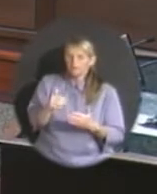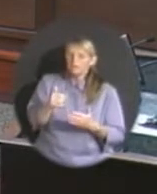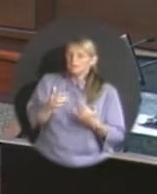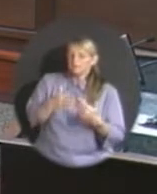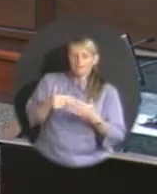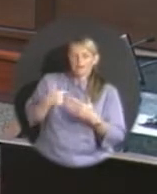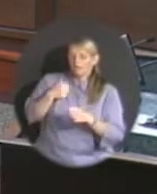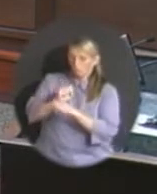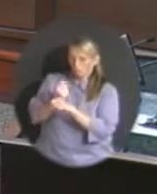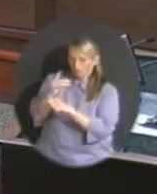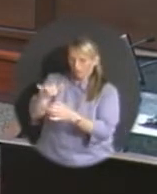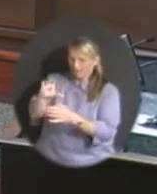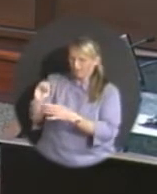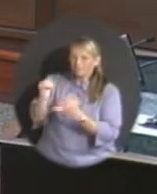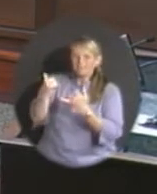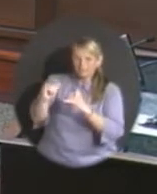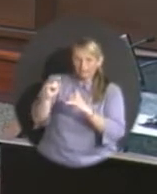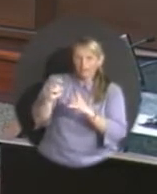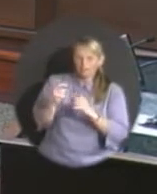awareness.